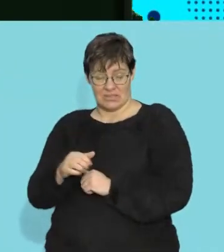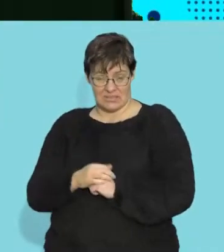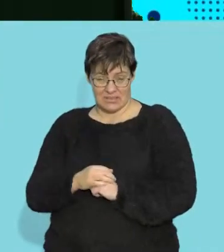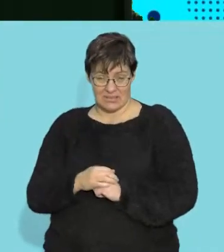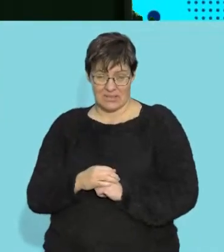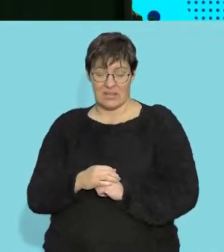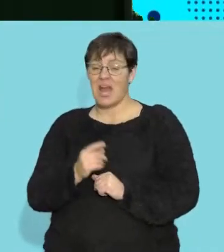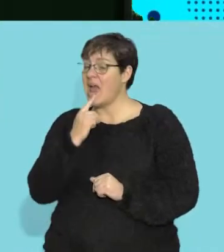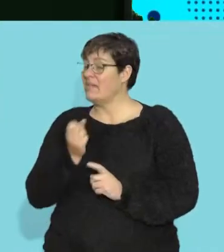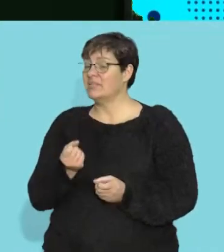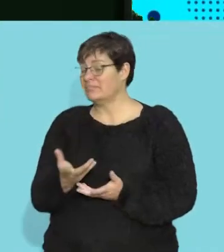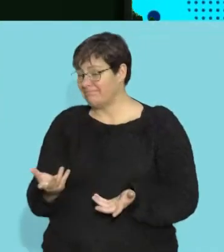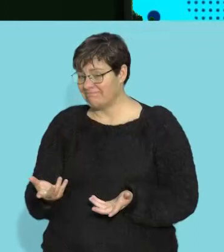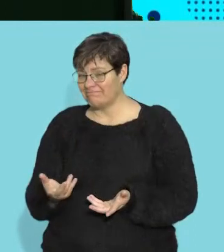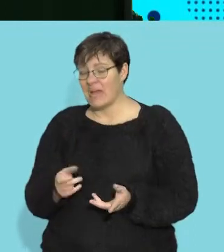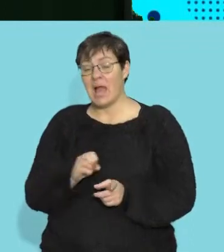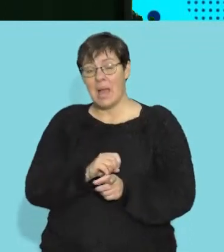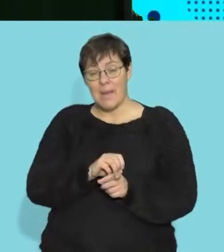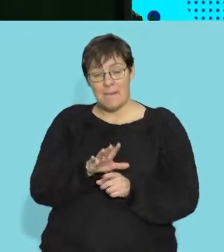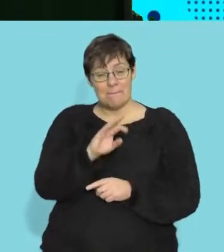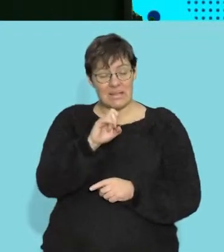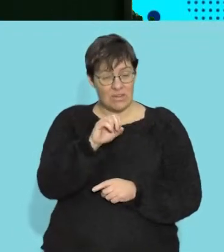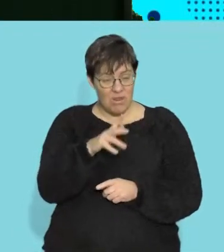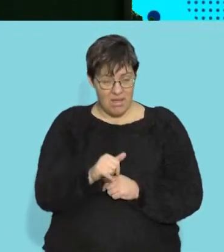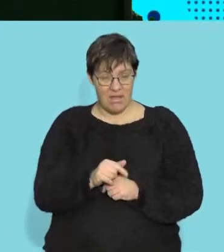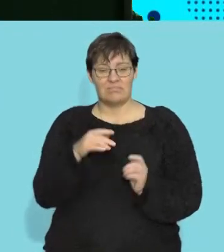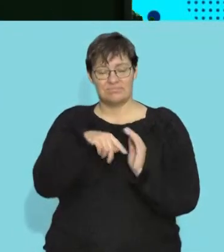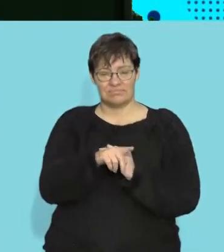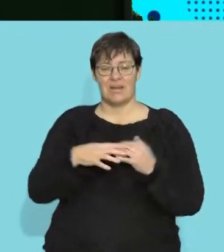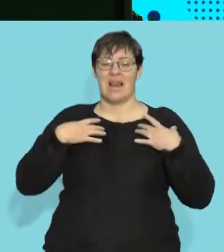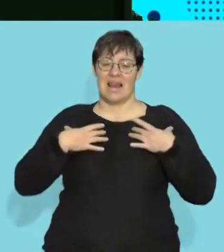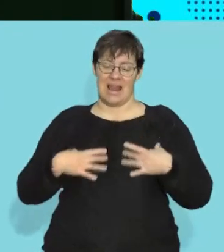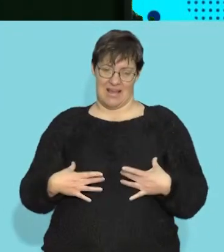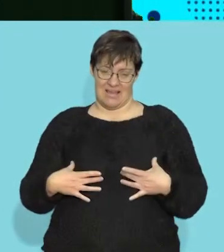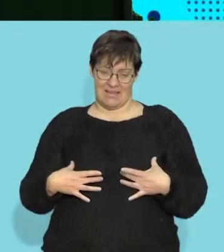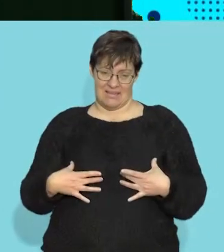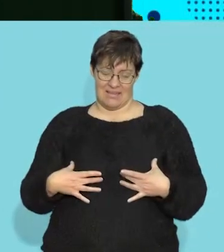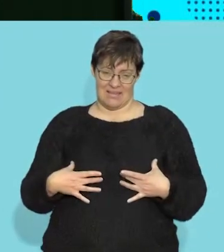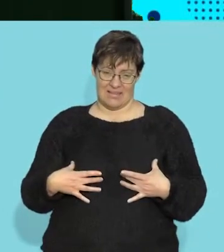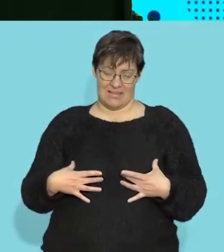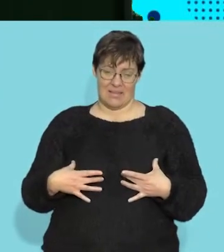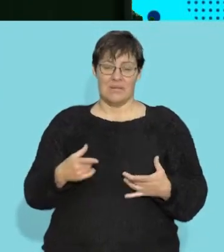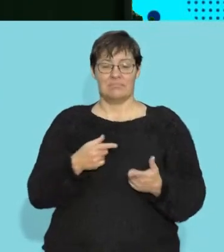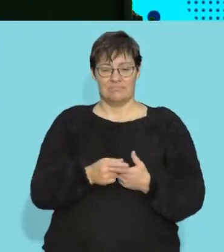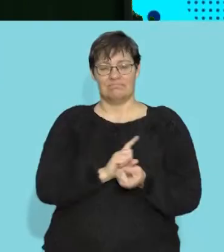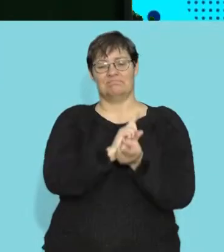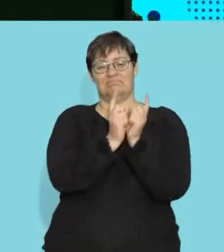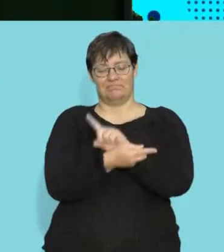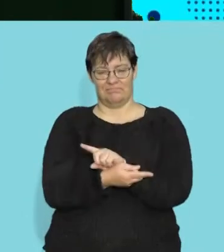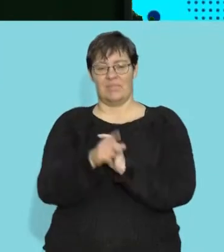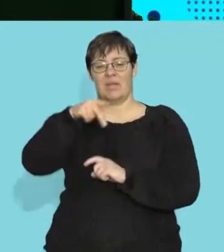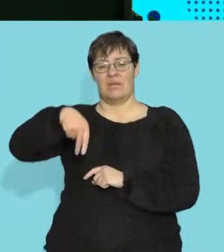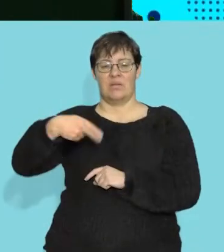don't treat it, that bacteria actually can go into your lungs and then it can develop